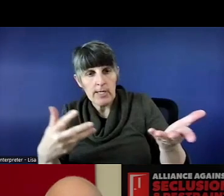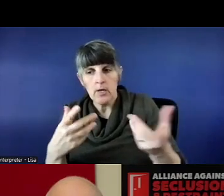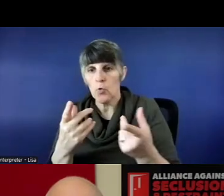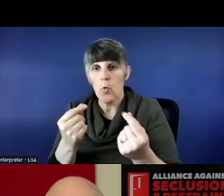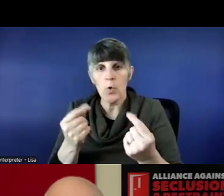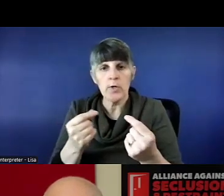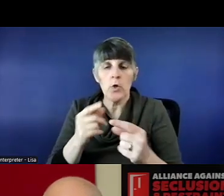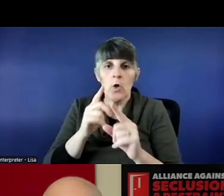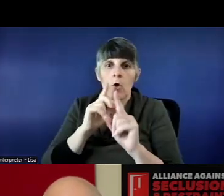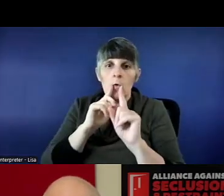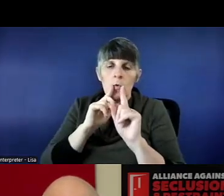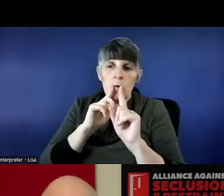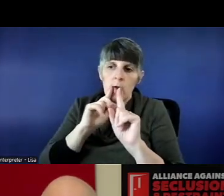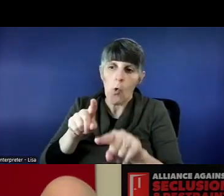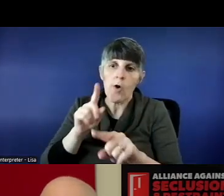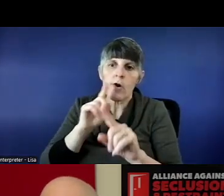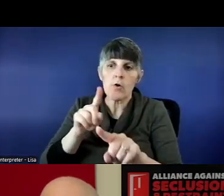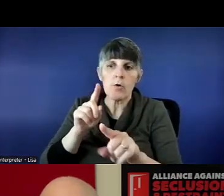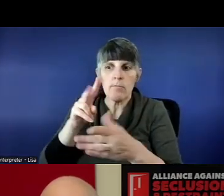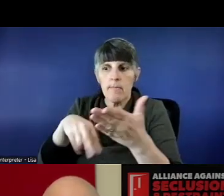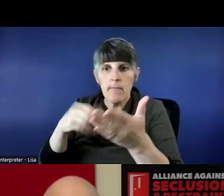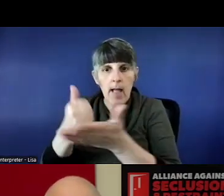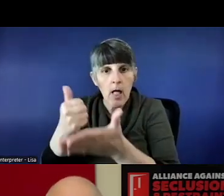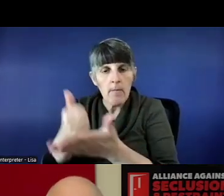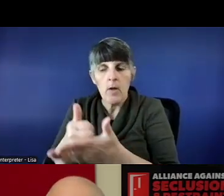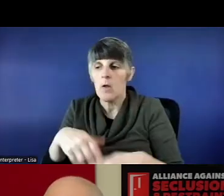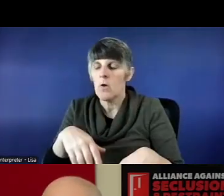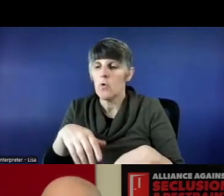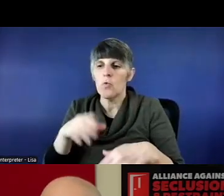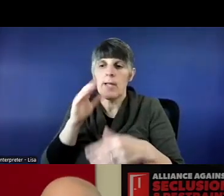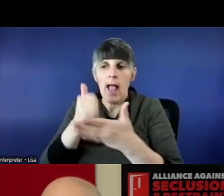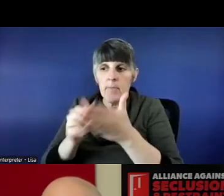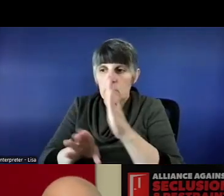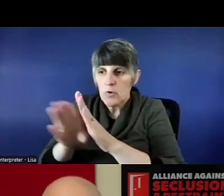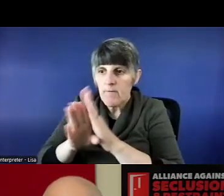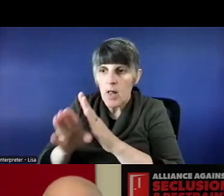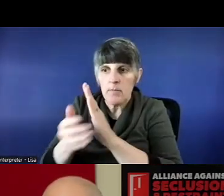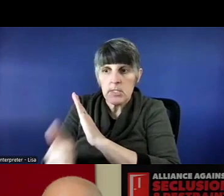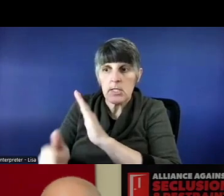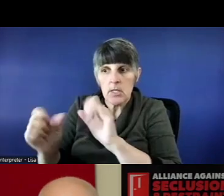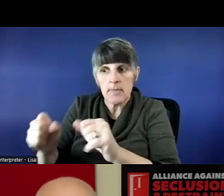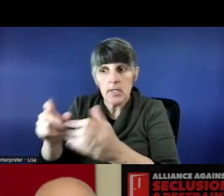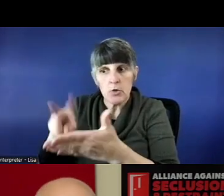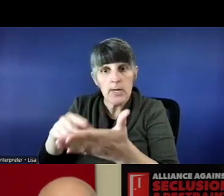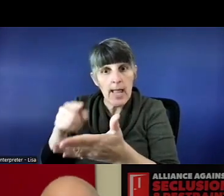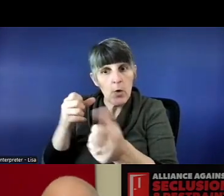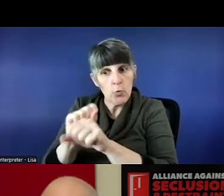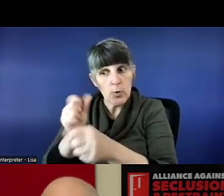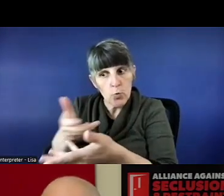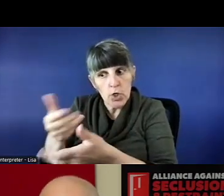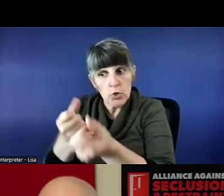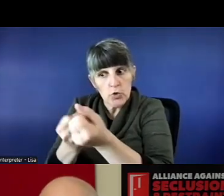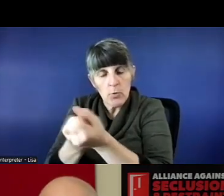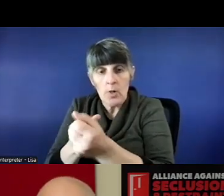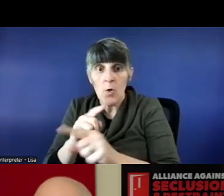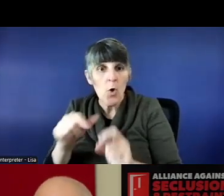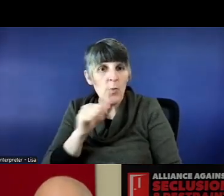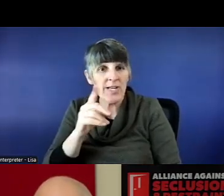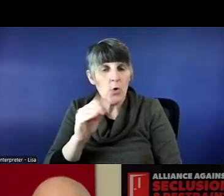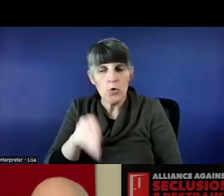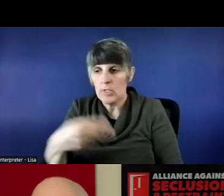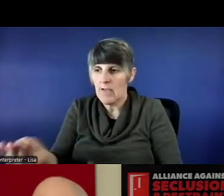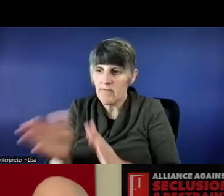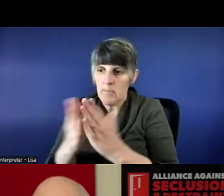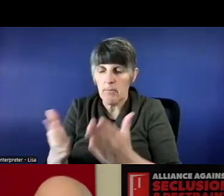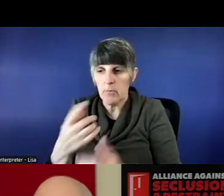We order a reading intervention. We help them to develop the skill and ability to read, and we work to support them. What we don't do is hand them a book